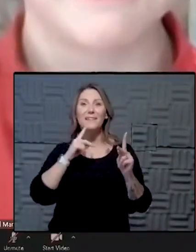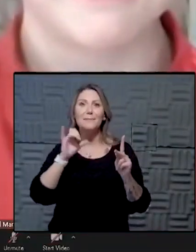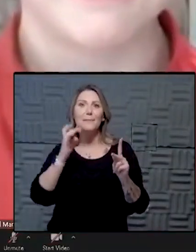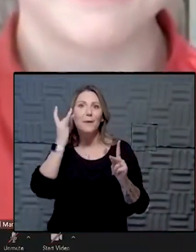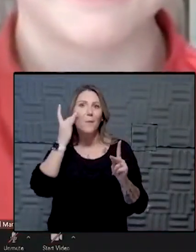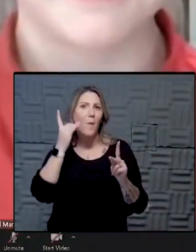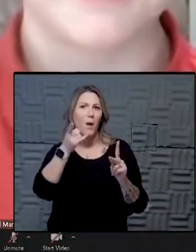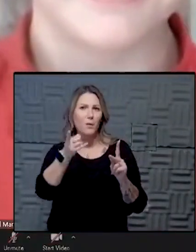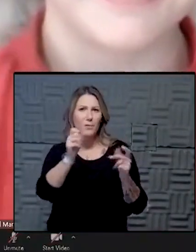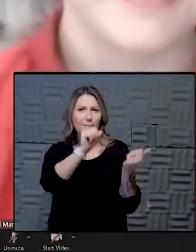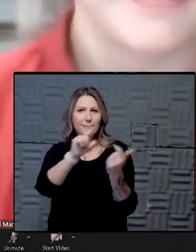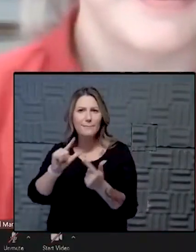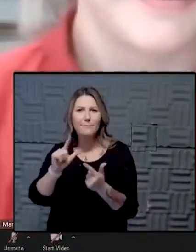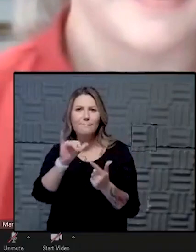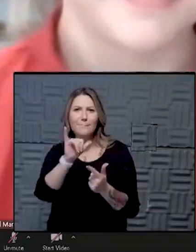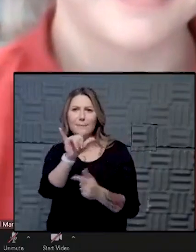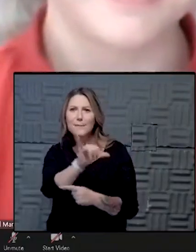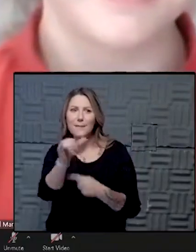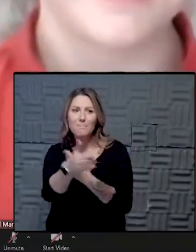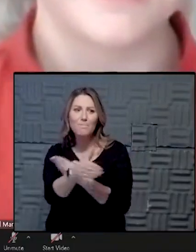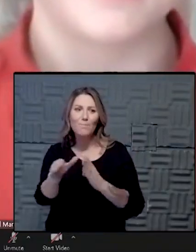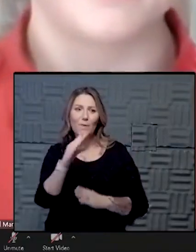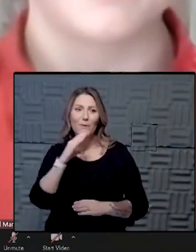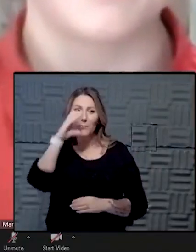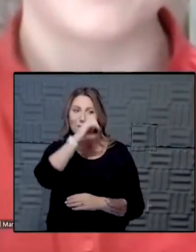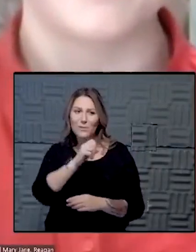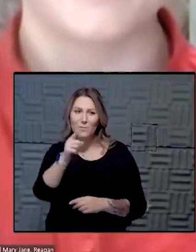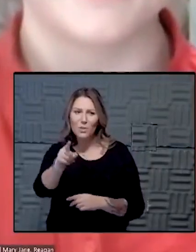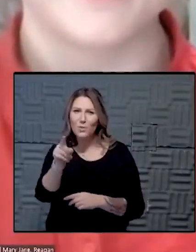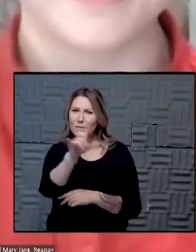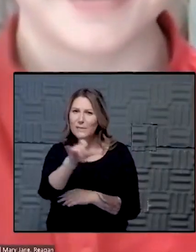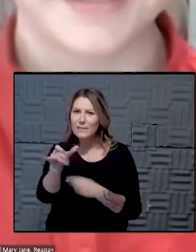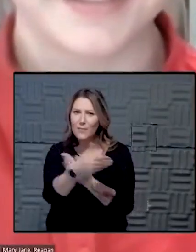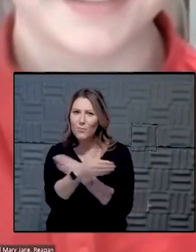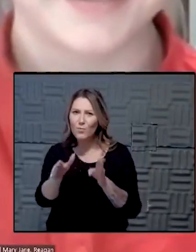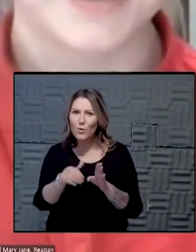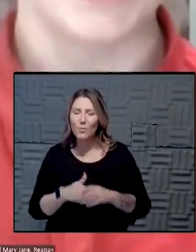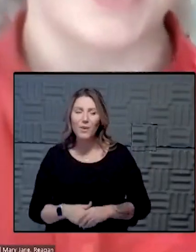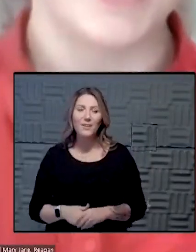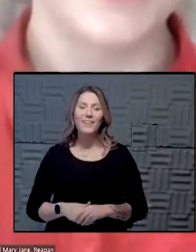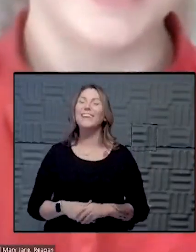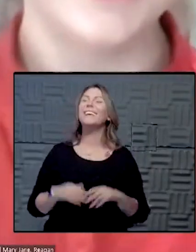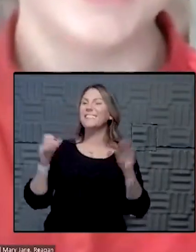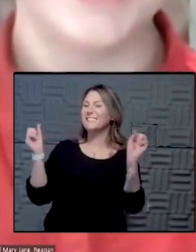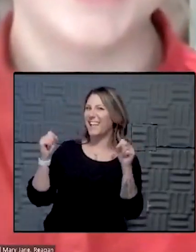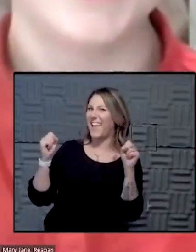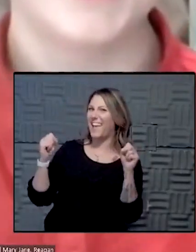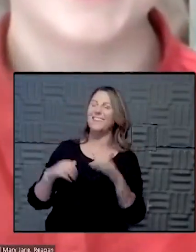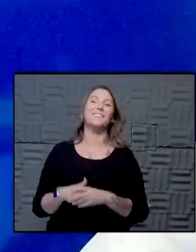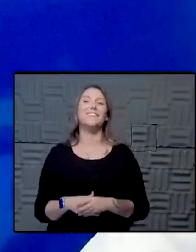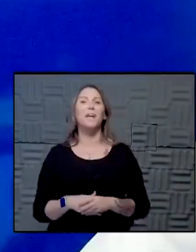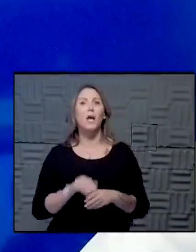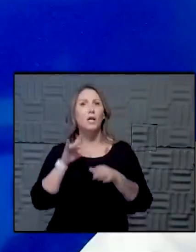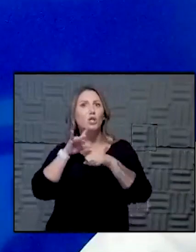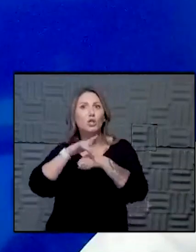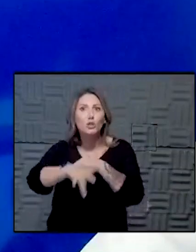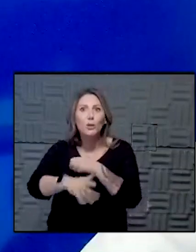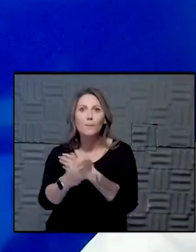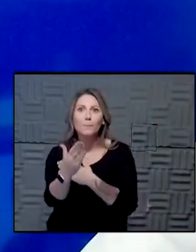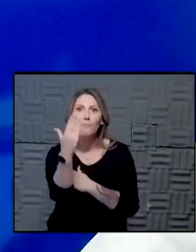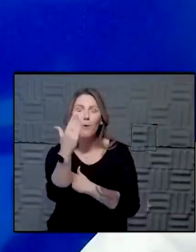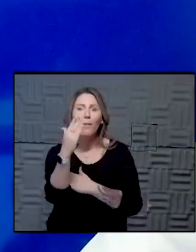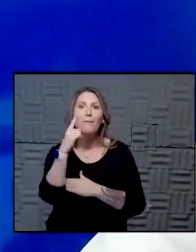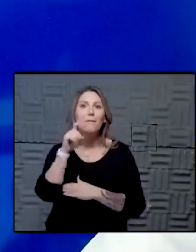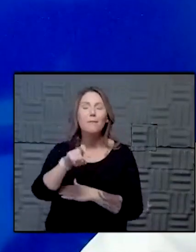guys y'all in the same room together? So I'm assuming are you guys in the same room there? Yes. It's kind of early for you, isn't it? You had to get up